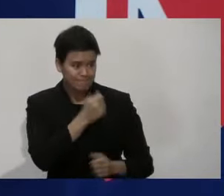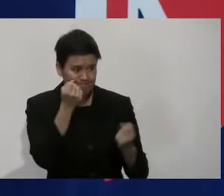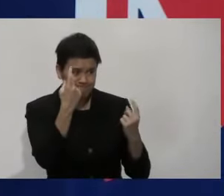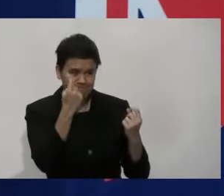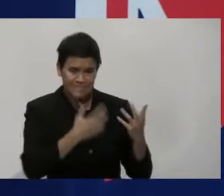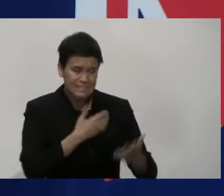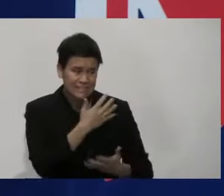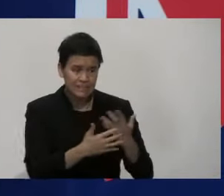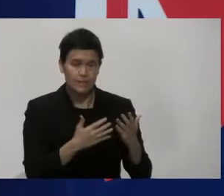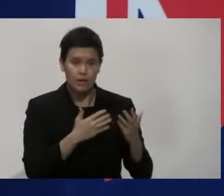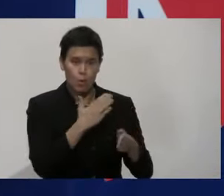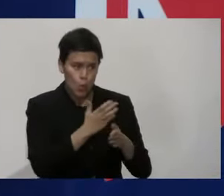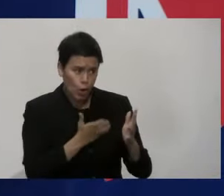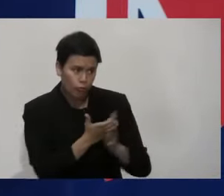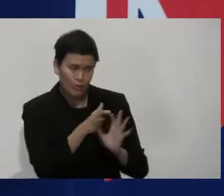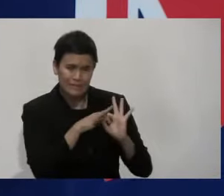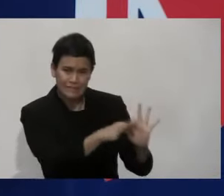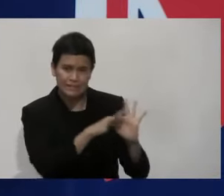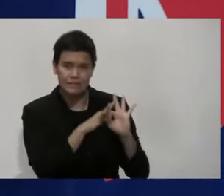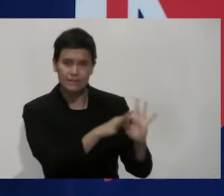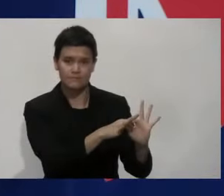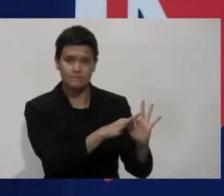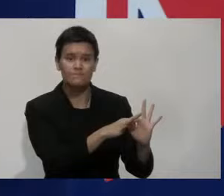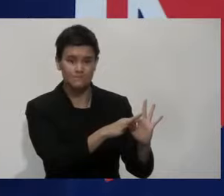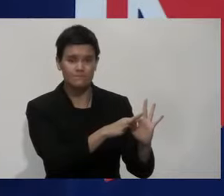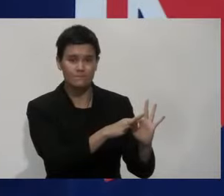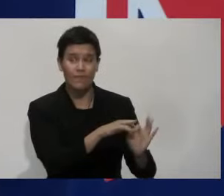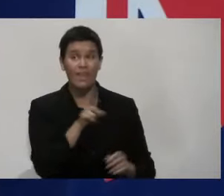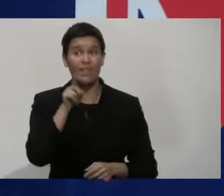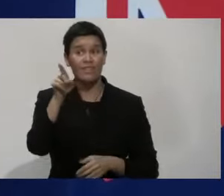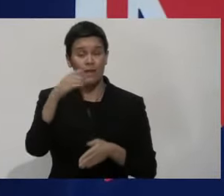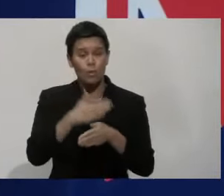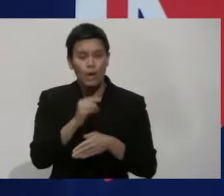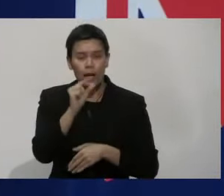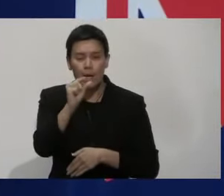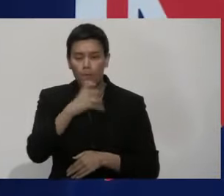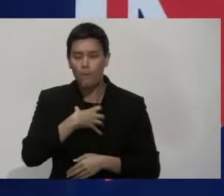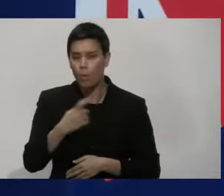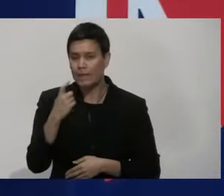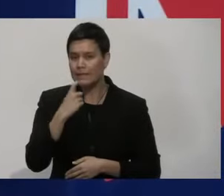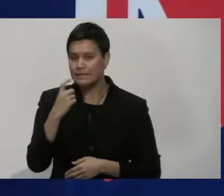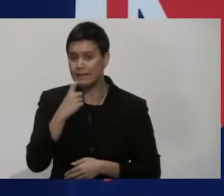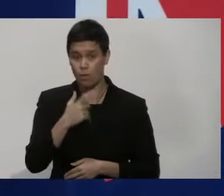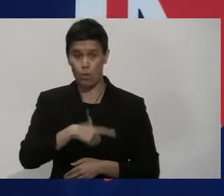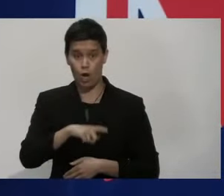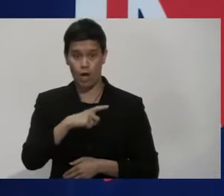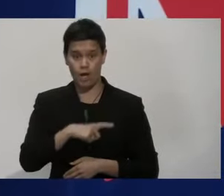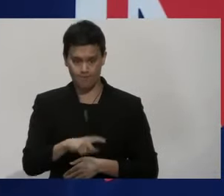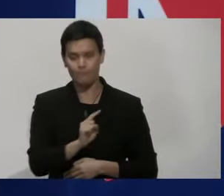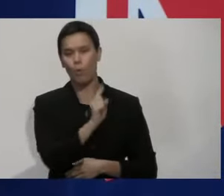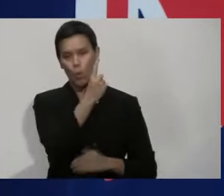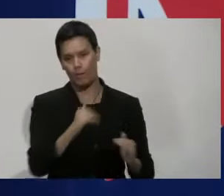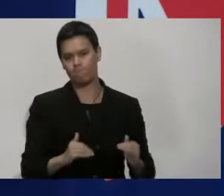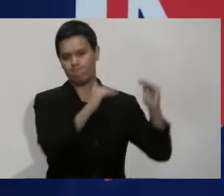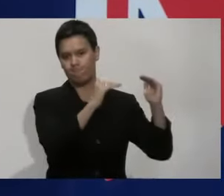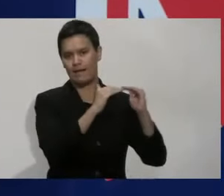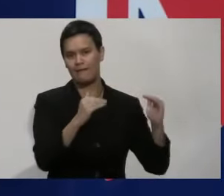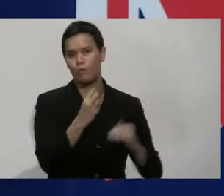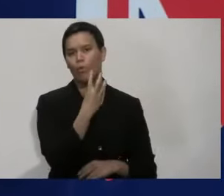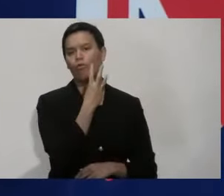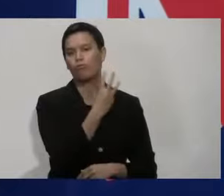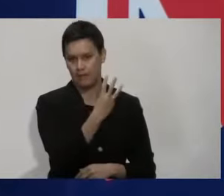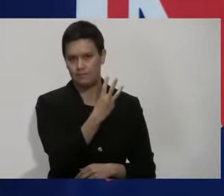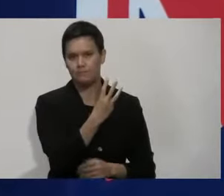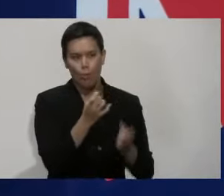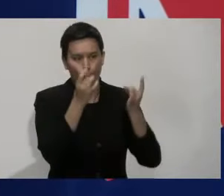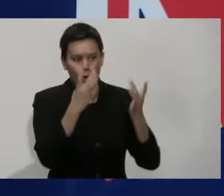that has been supported by our level 3 restrictions. We have seen in recent days cases emerge that